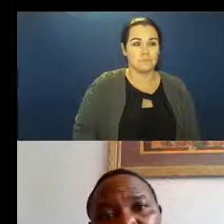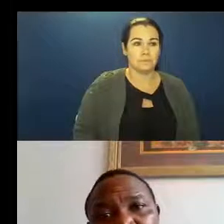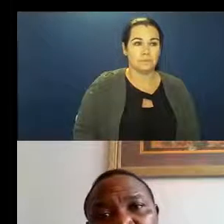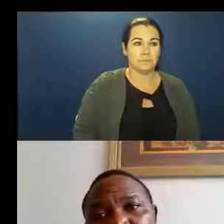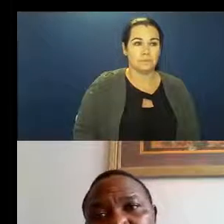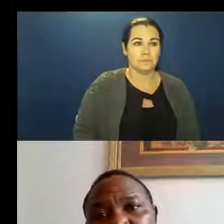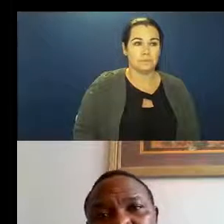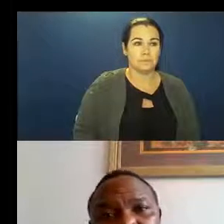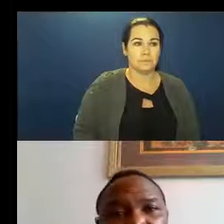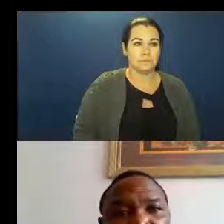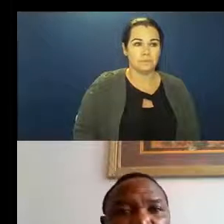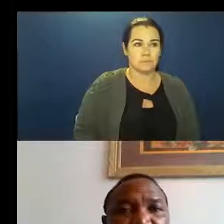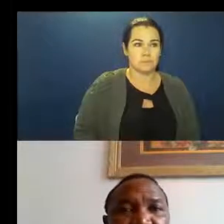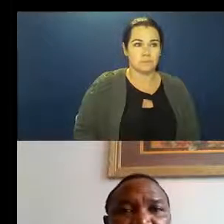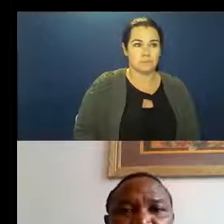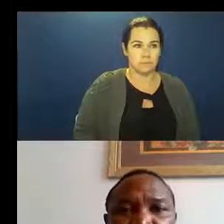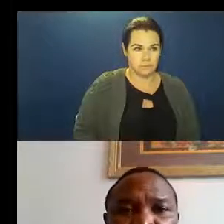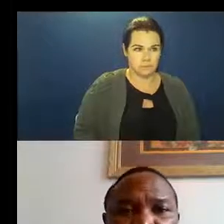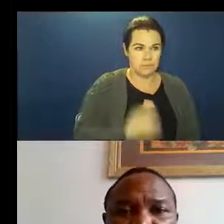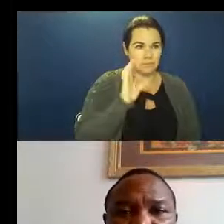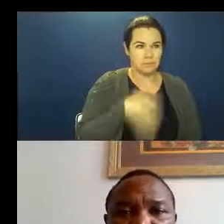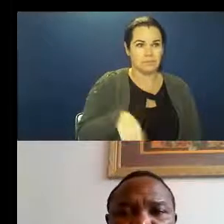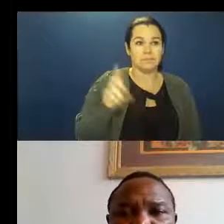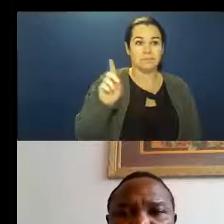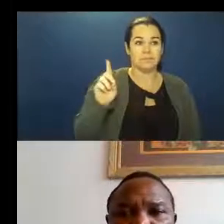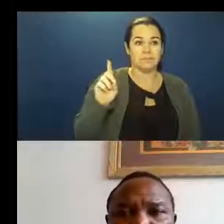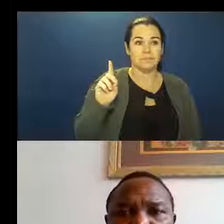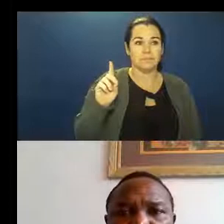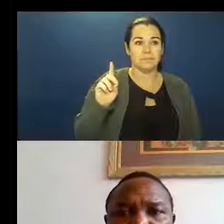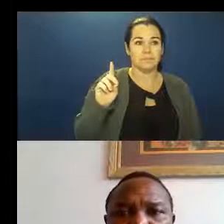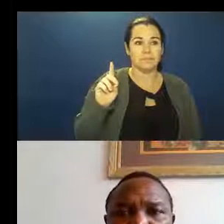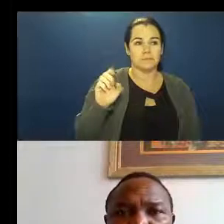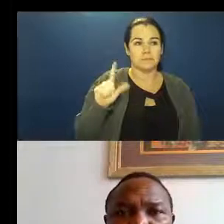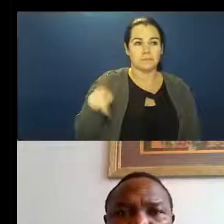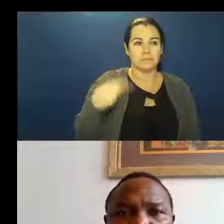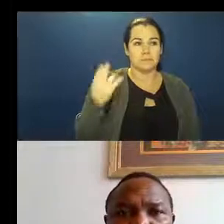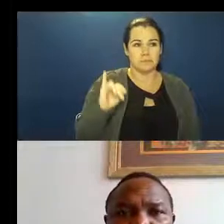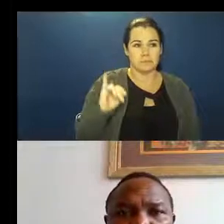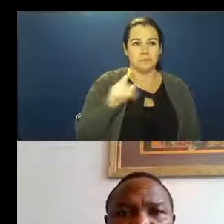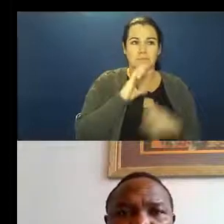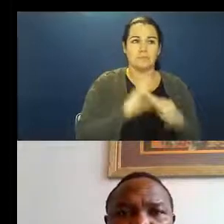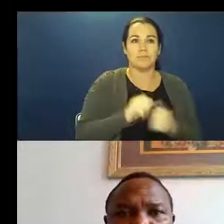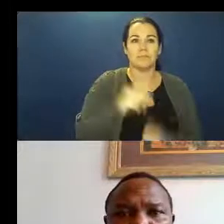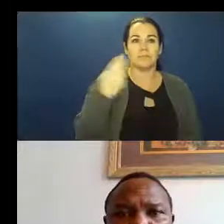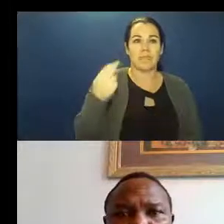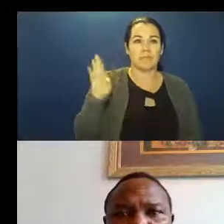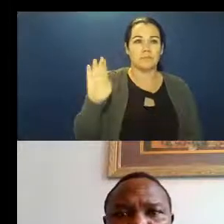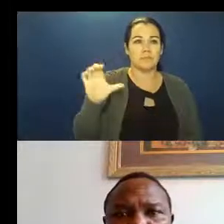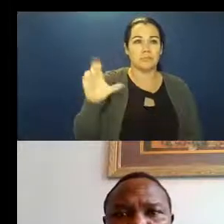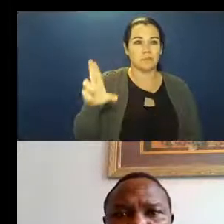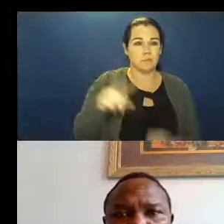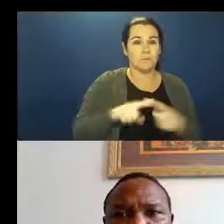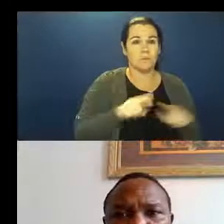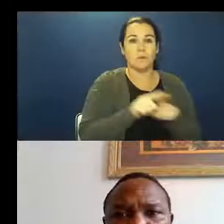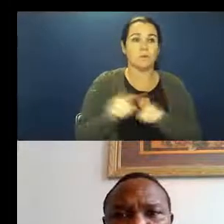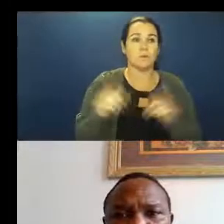This is the Delphi that I talked about earlier in regards to HBCUs and small